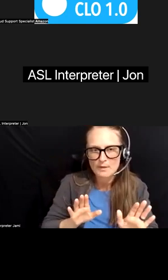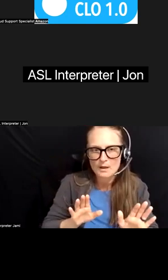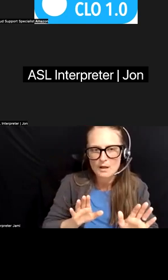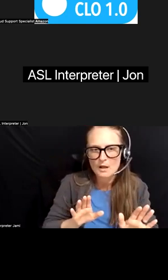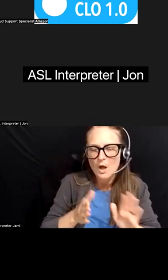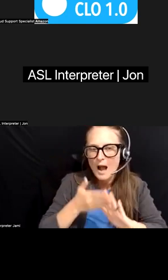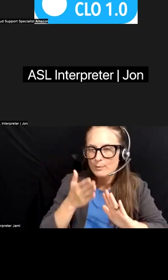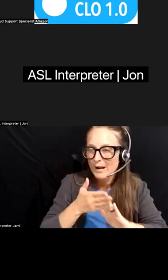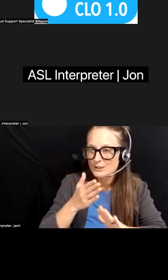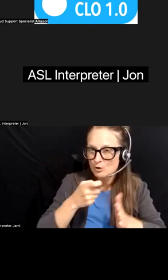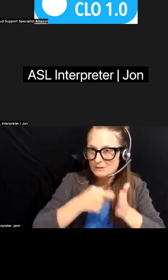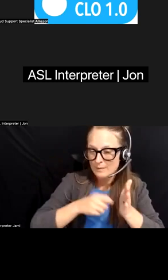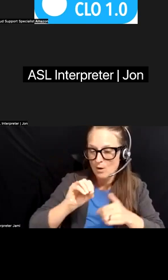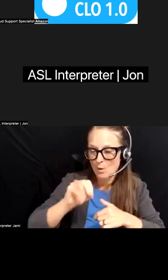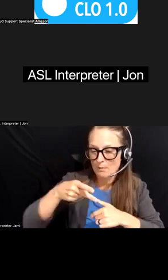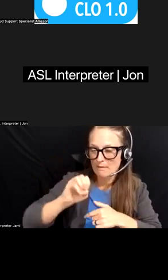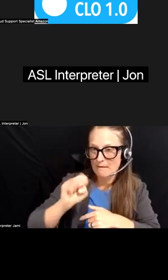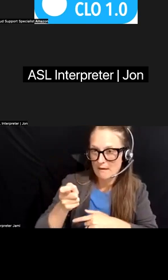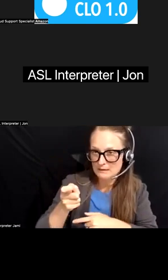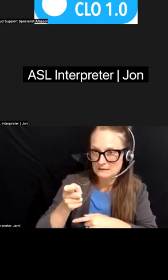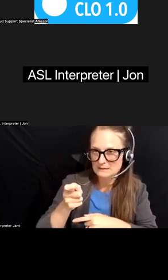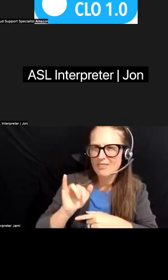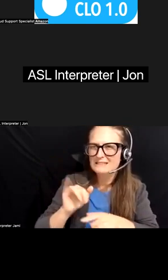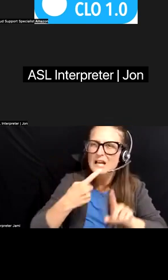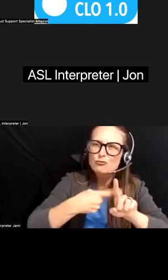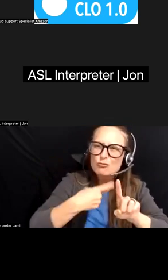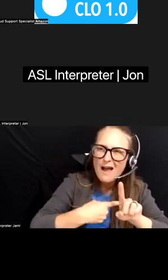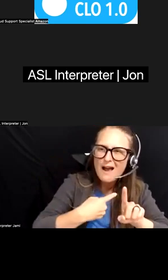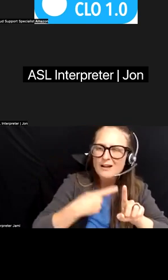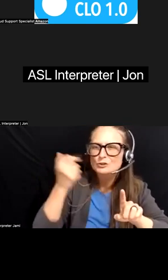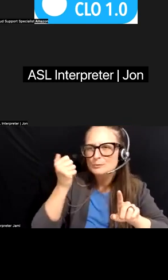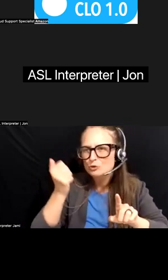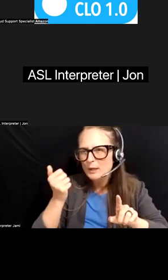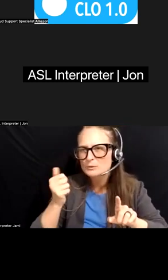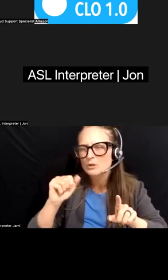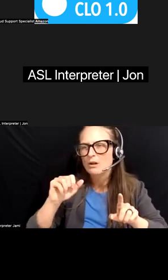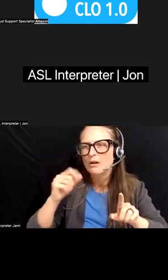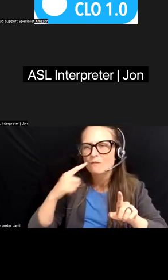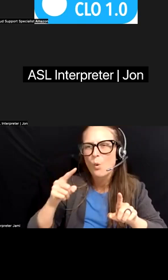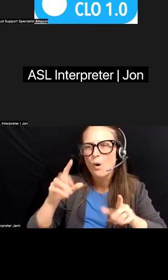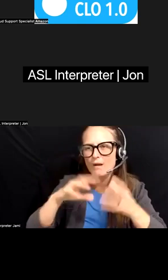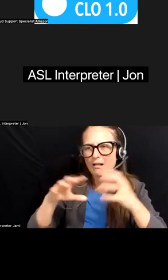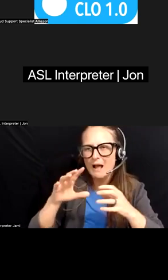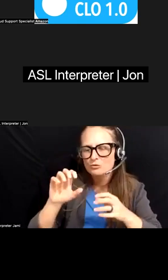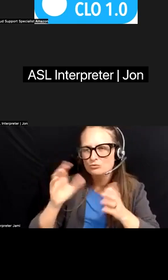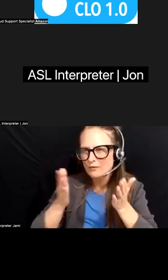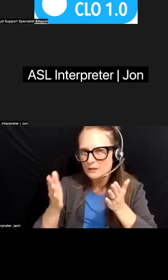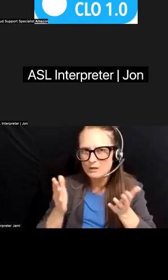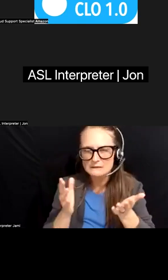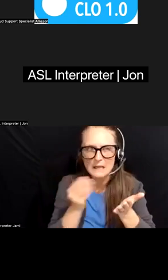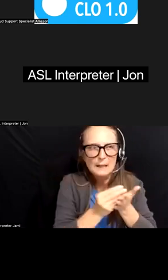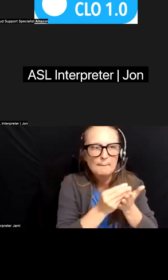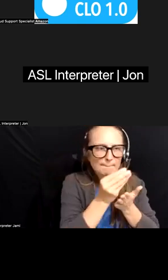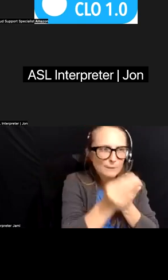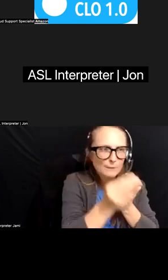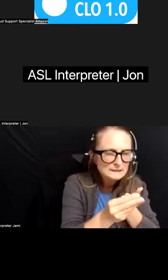OPEX, operational expense, is like rent, subscription, or cloud service. So it's like purchasing versus